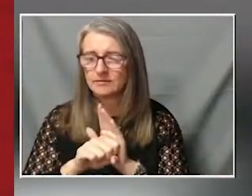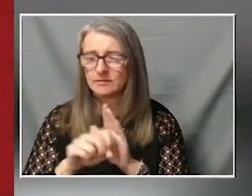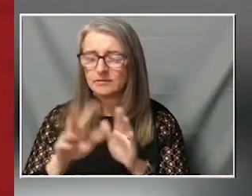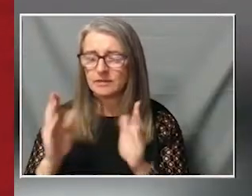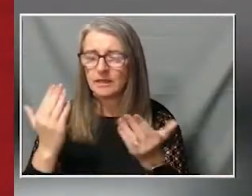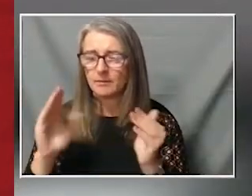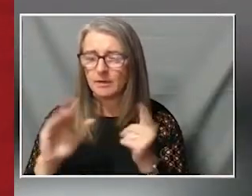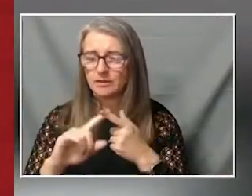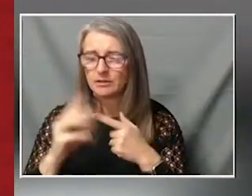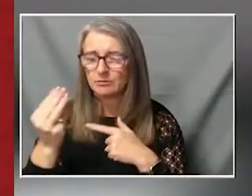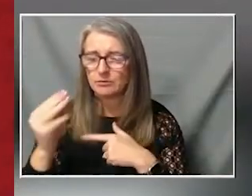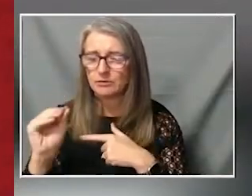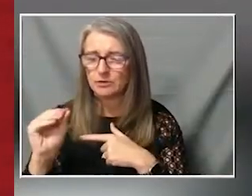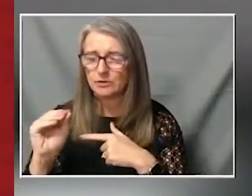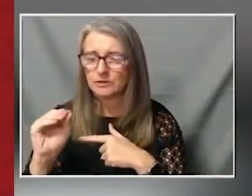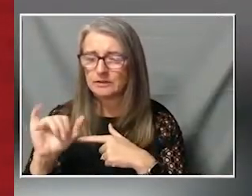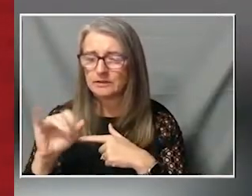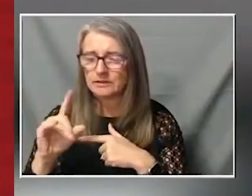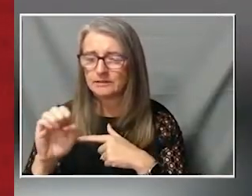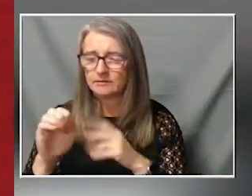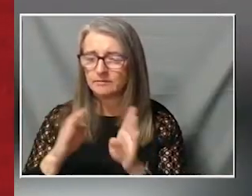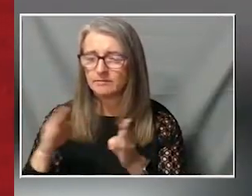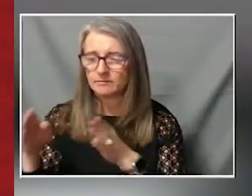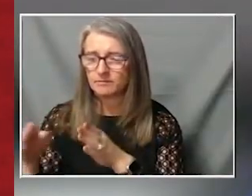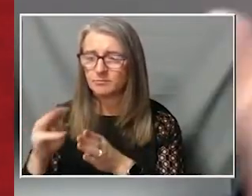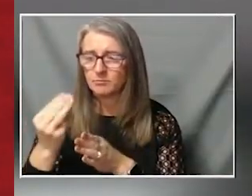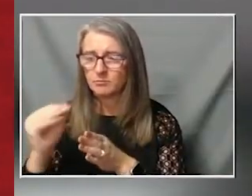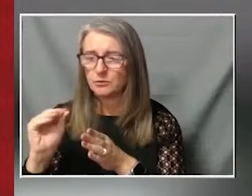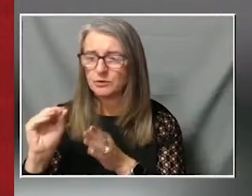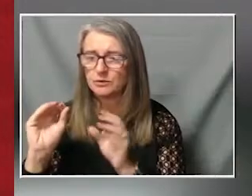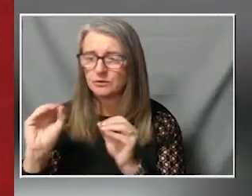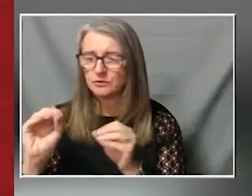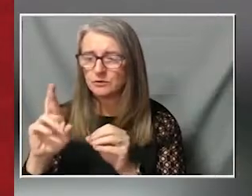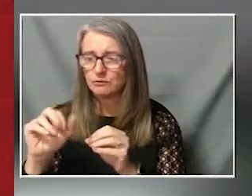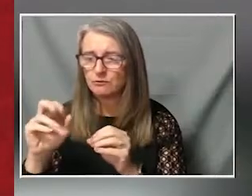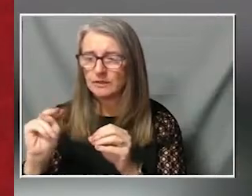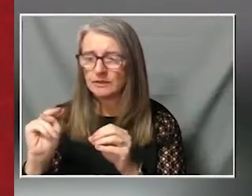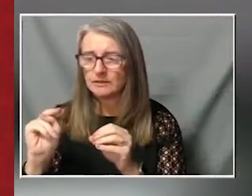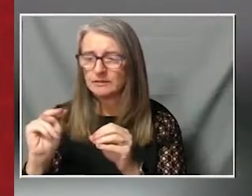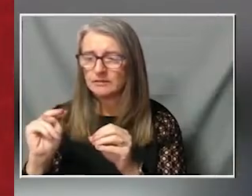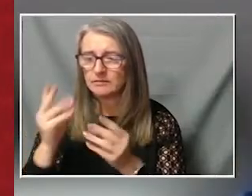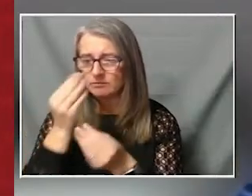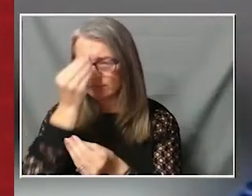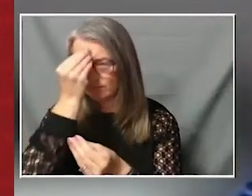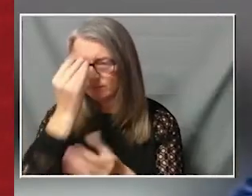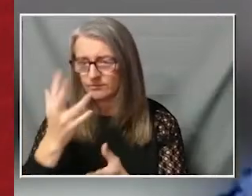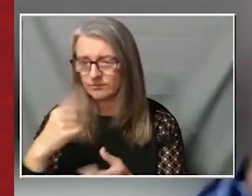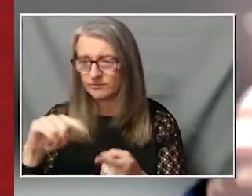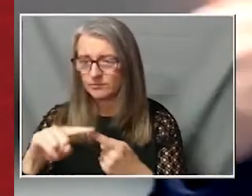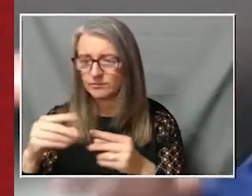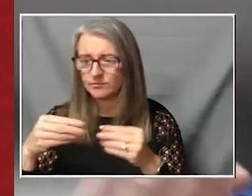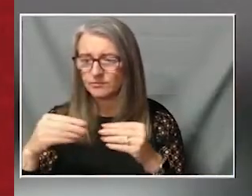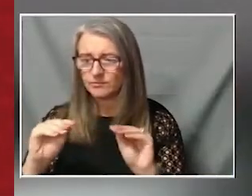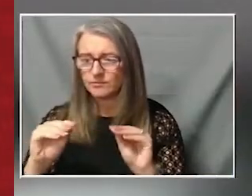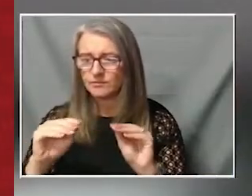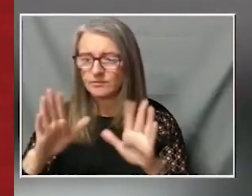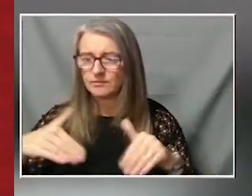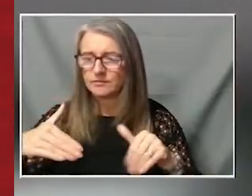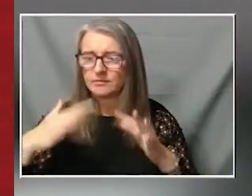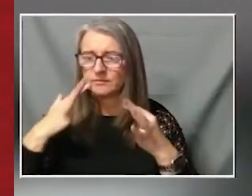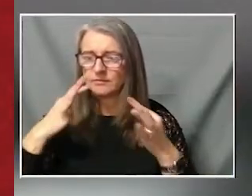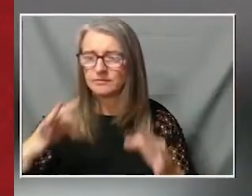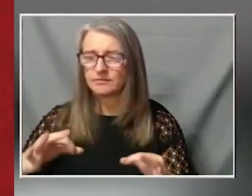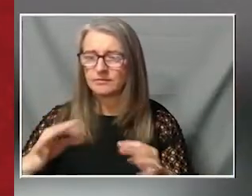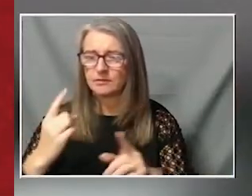to, unfortunately, on the Missouri side of the border, while in Missouri, known radon results must be disclosed at point of sale. They have not yet decided